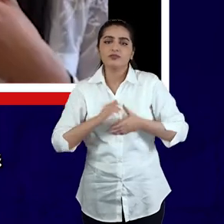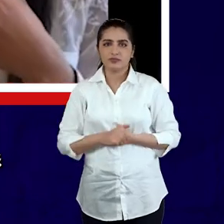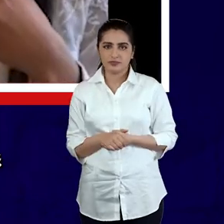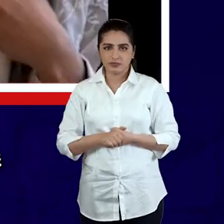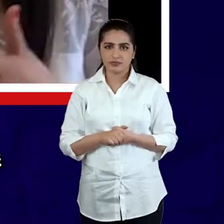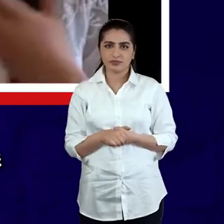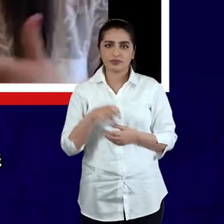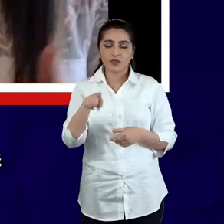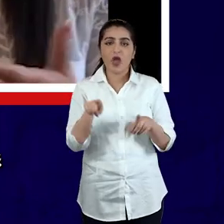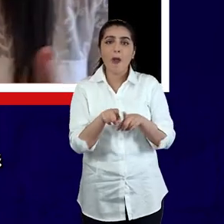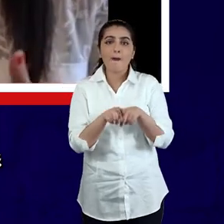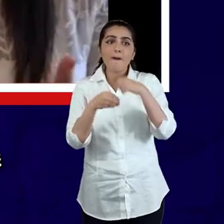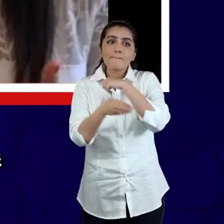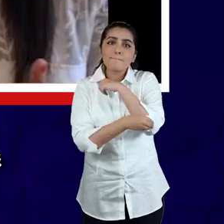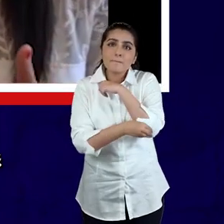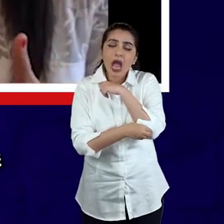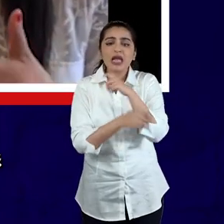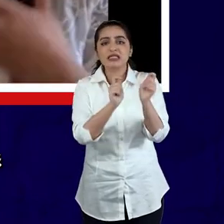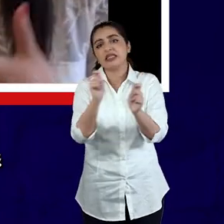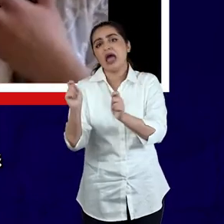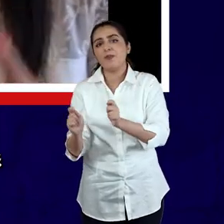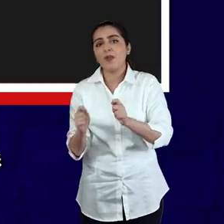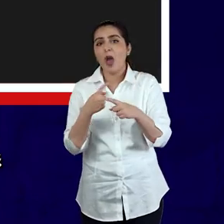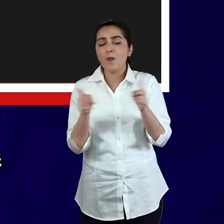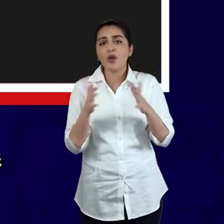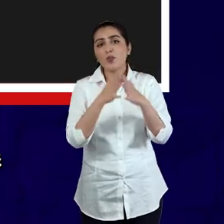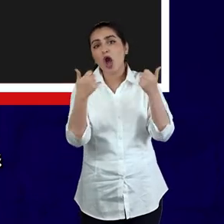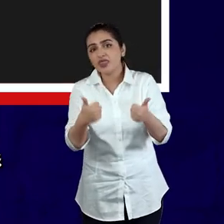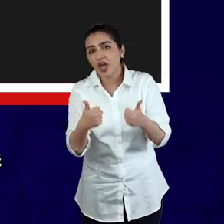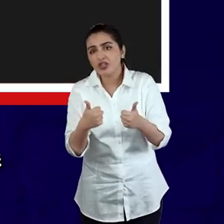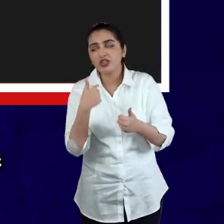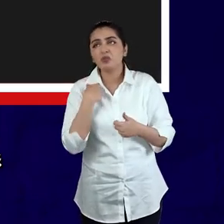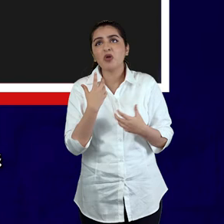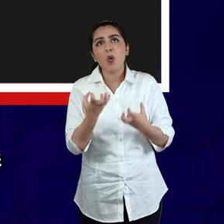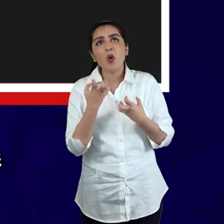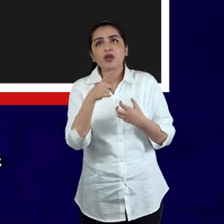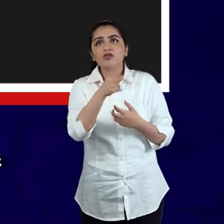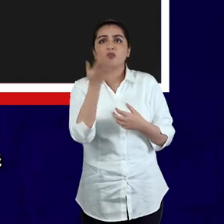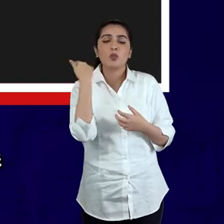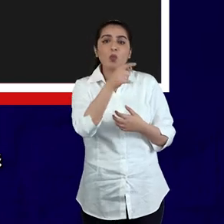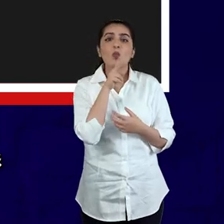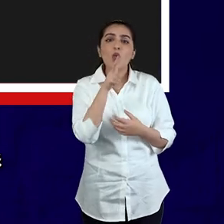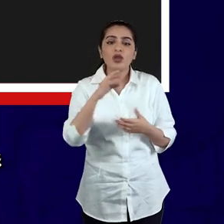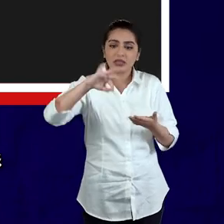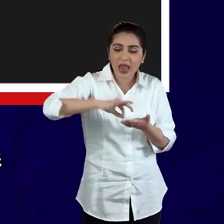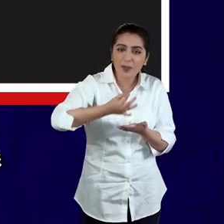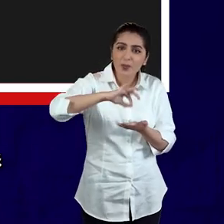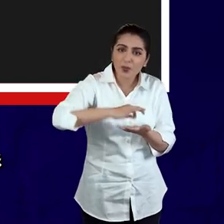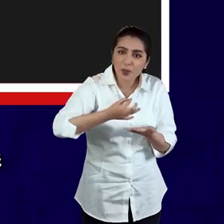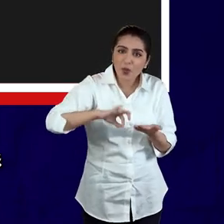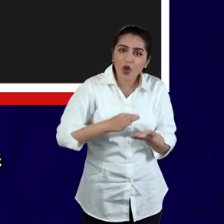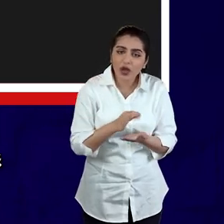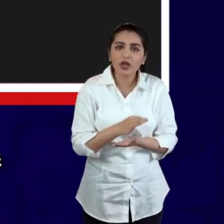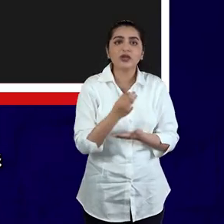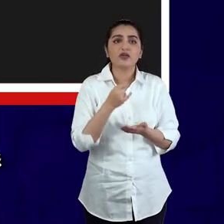like basic to be able to do them, but really good at them. That's what we were saying. Like you said, the embroidering, it's